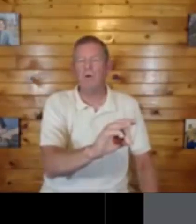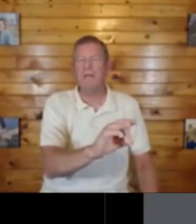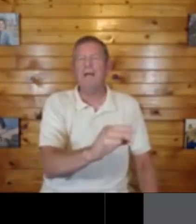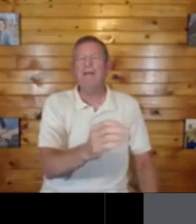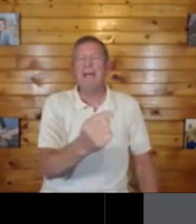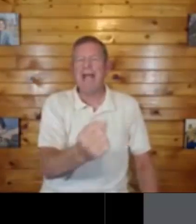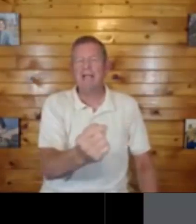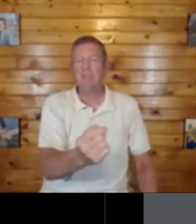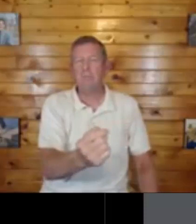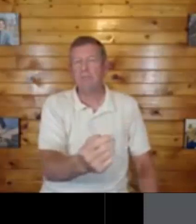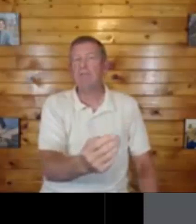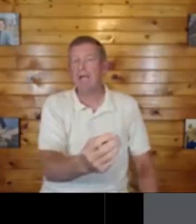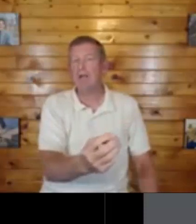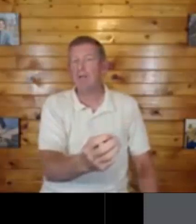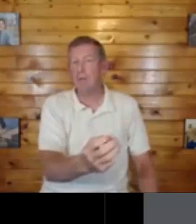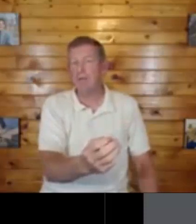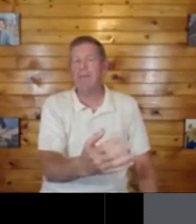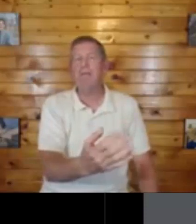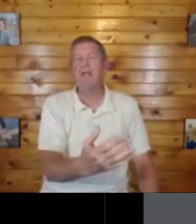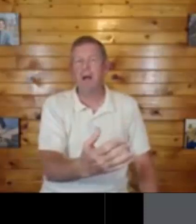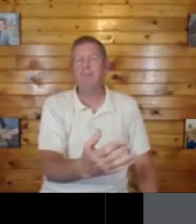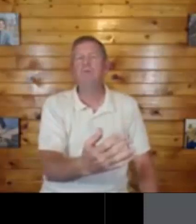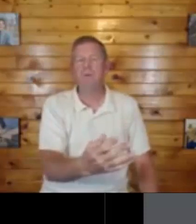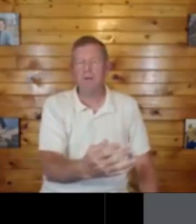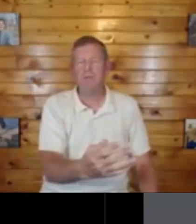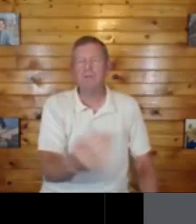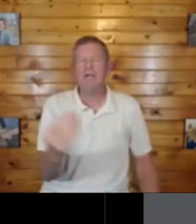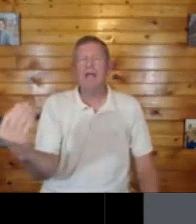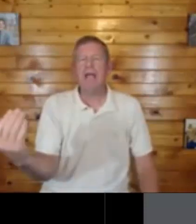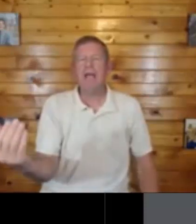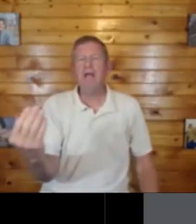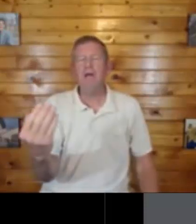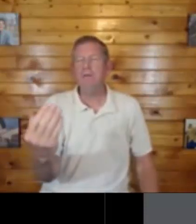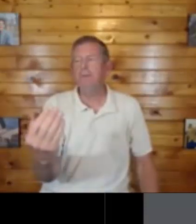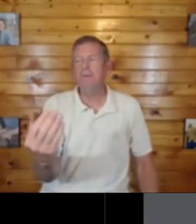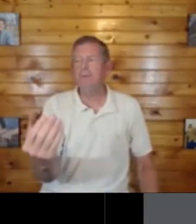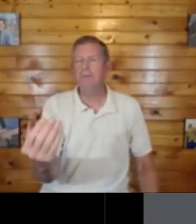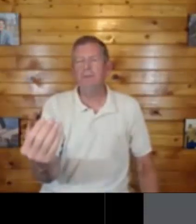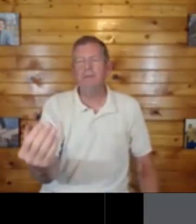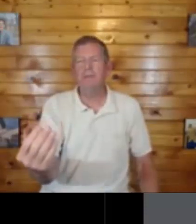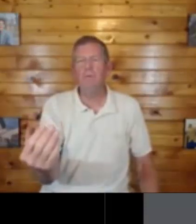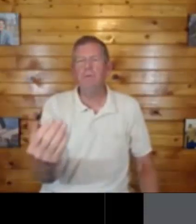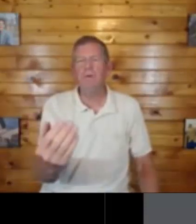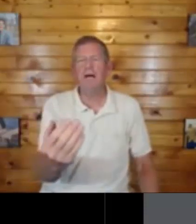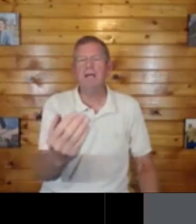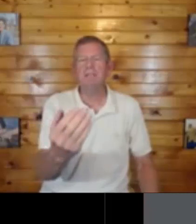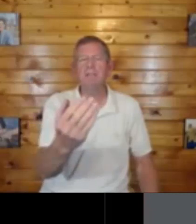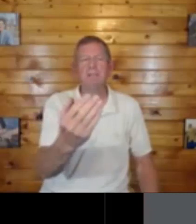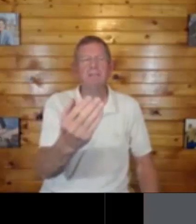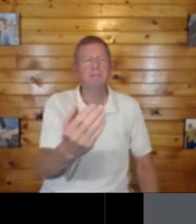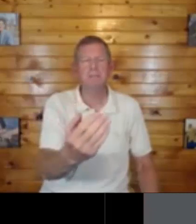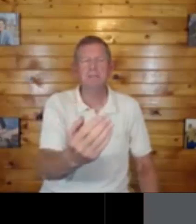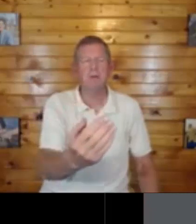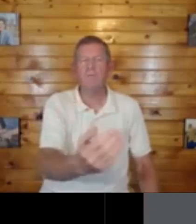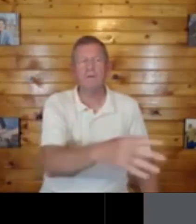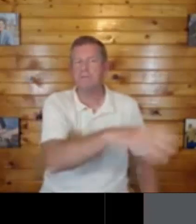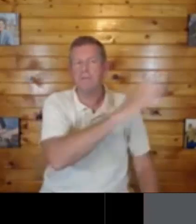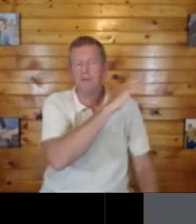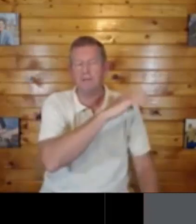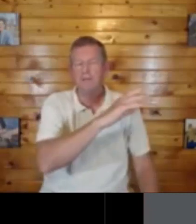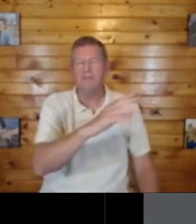next word, that S, which is silent currently, becomes pronounced. Elle n'écoute pas